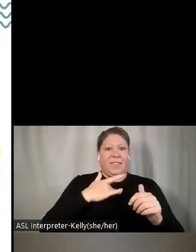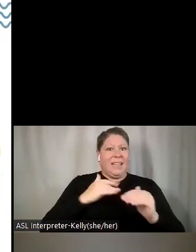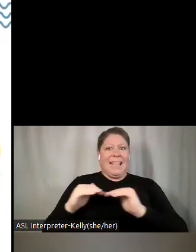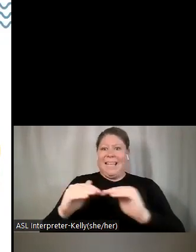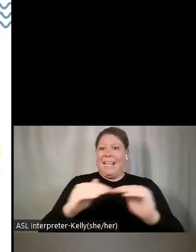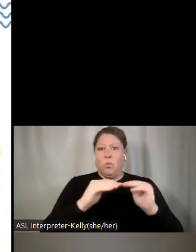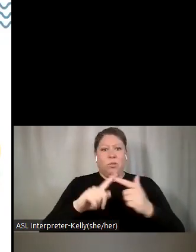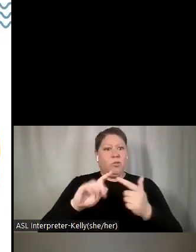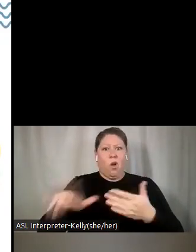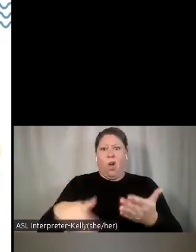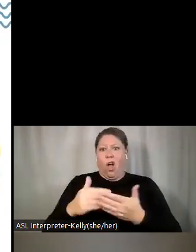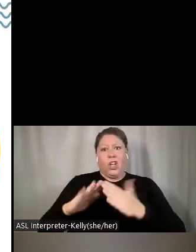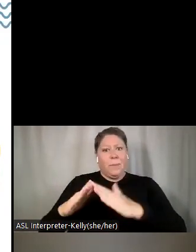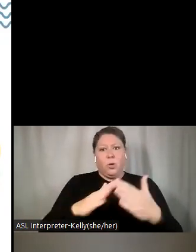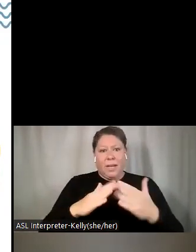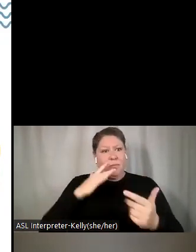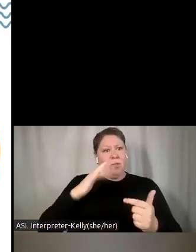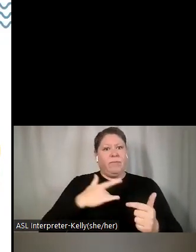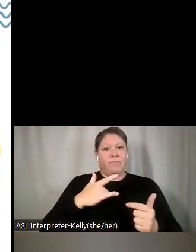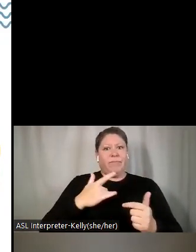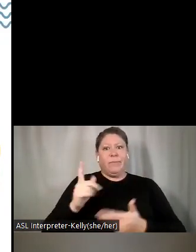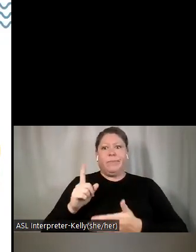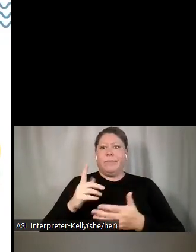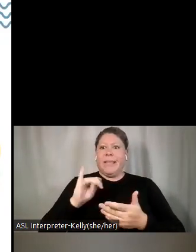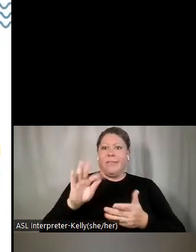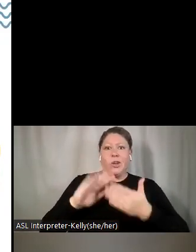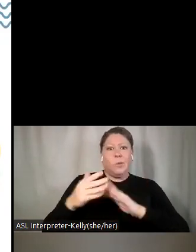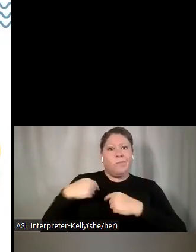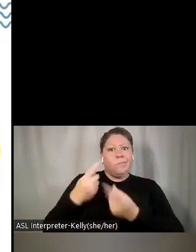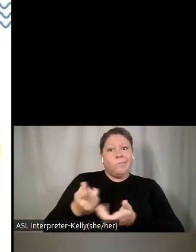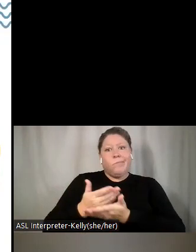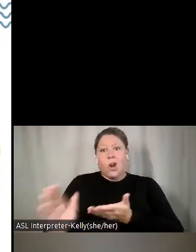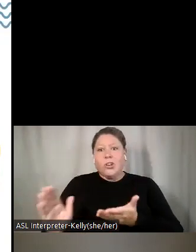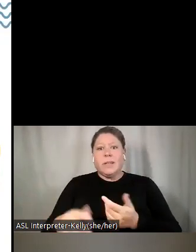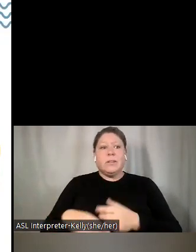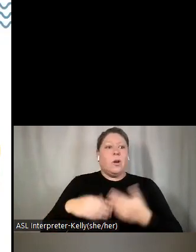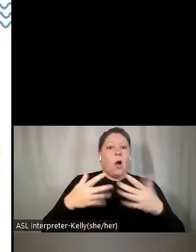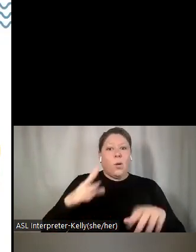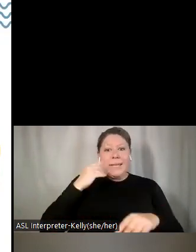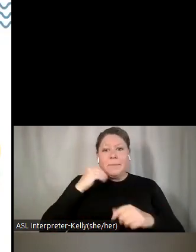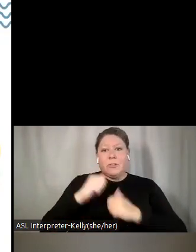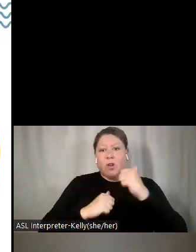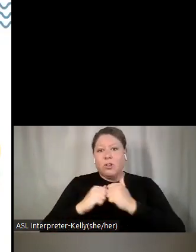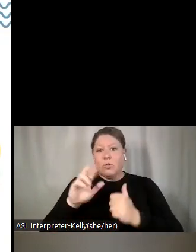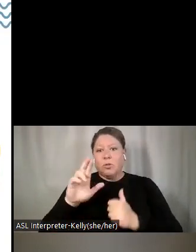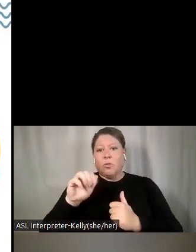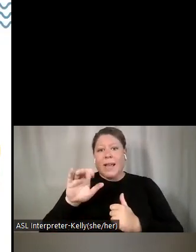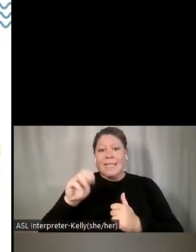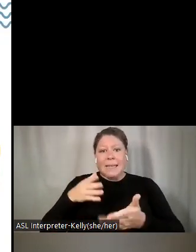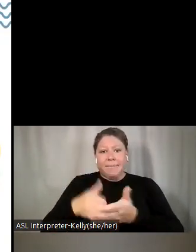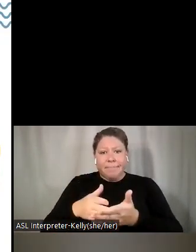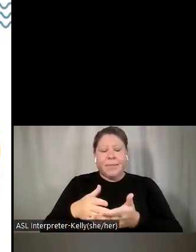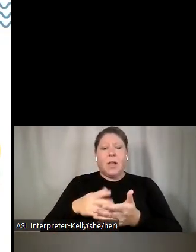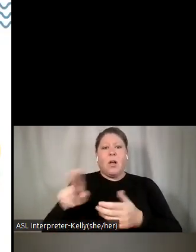communities. So communities who have been or are marginalized or experience structural racism are likely to face a